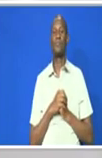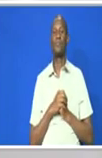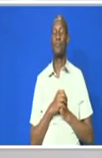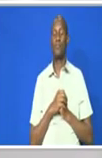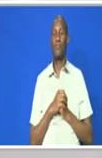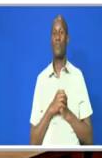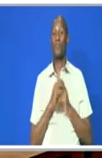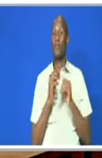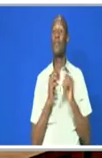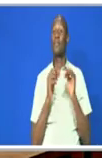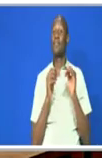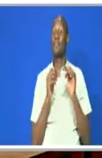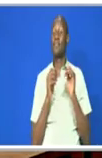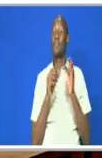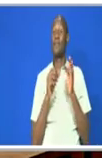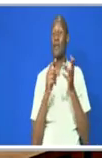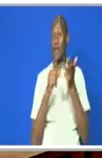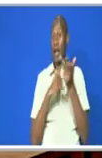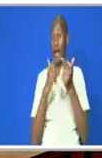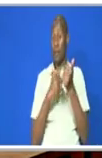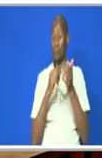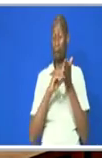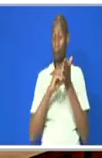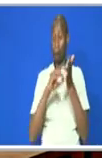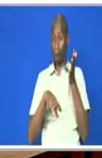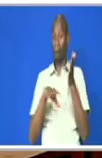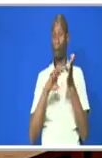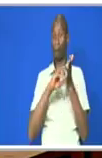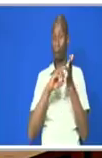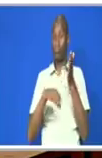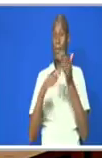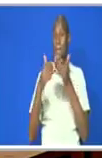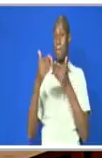We are subtracting by counting backwards.